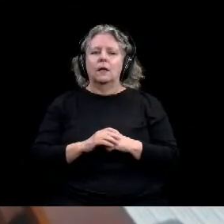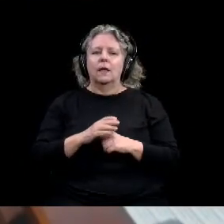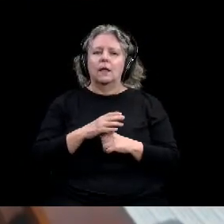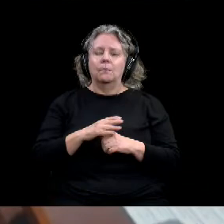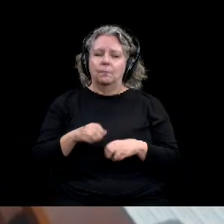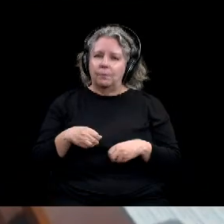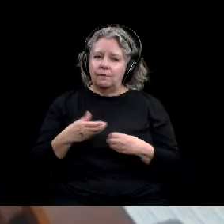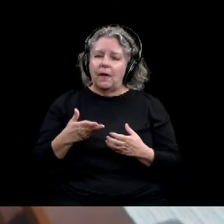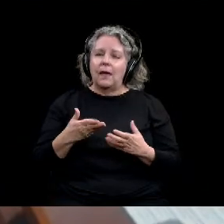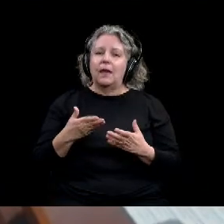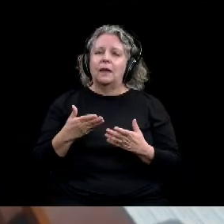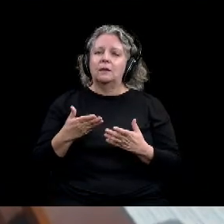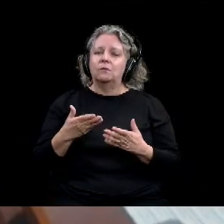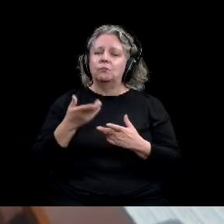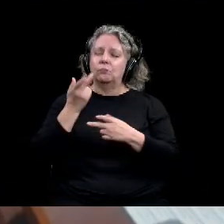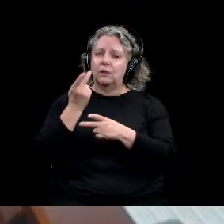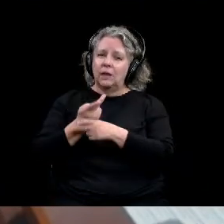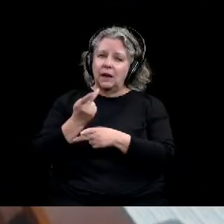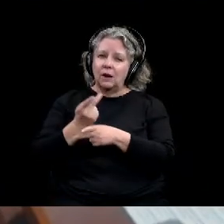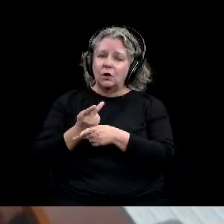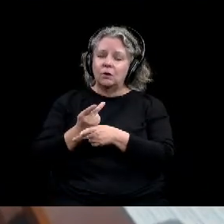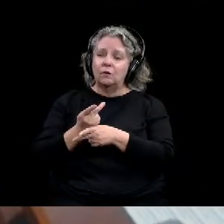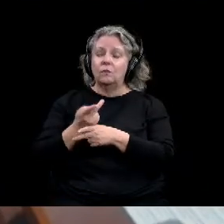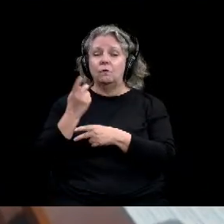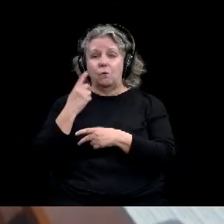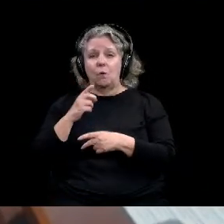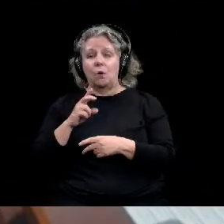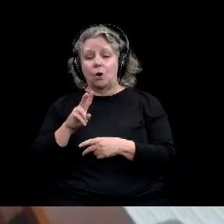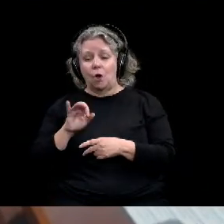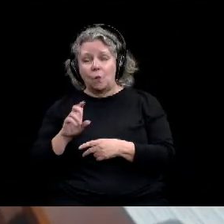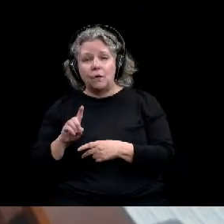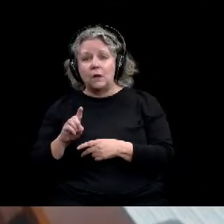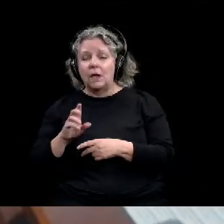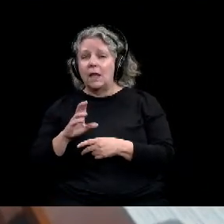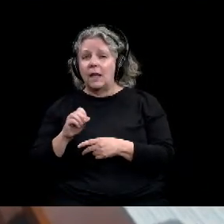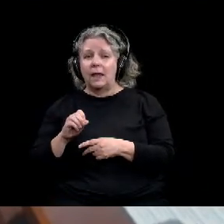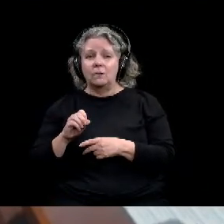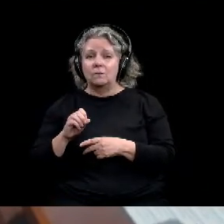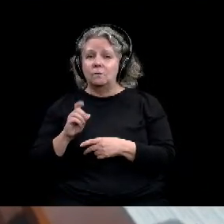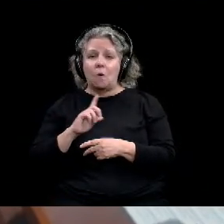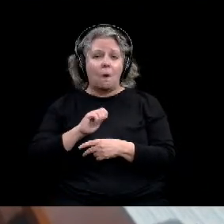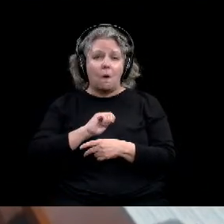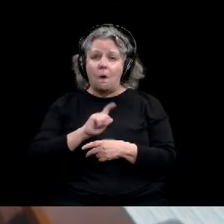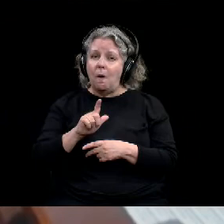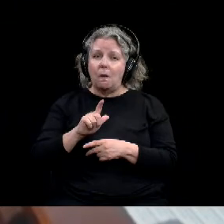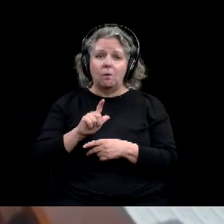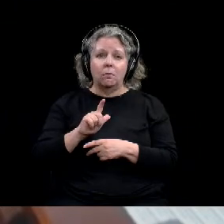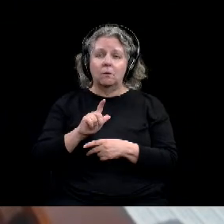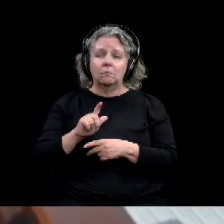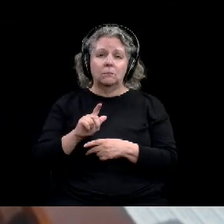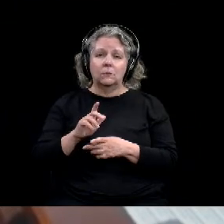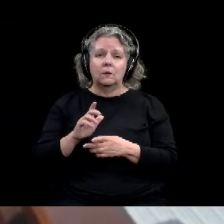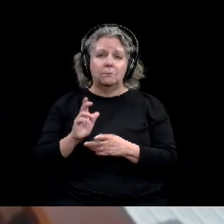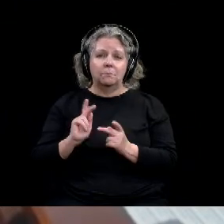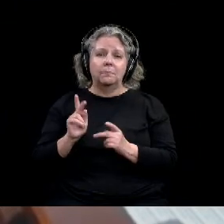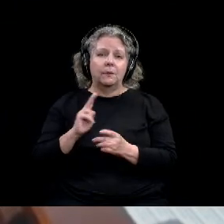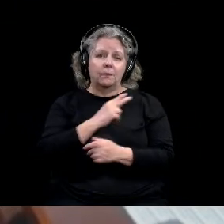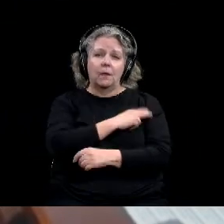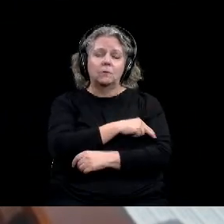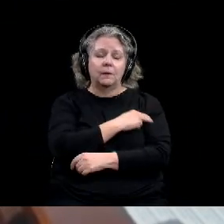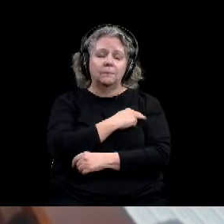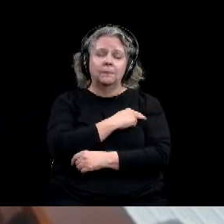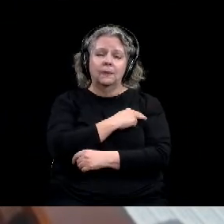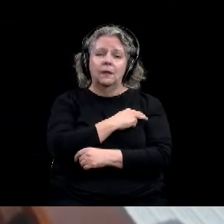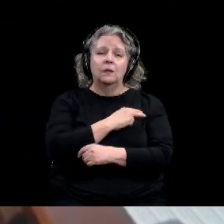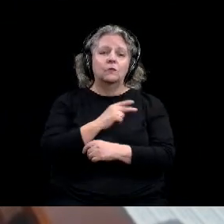but to all of our patients. So again, as every panelist has said, thank you to all of those folks.